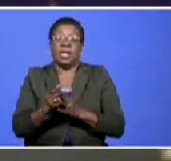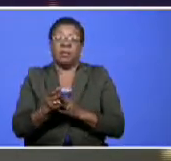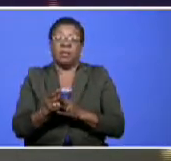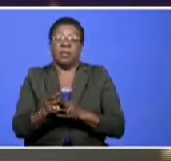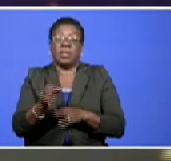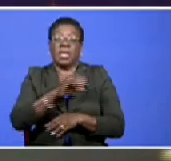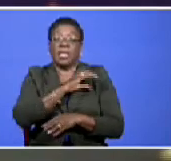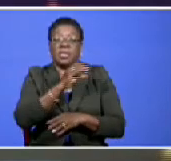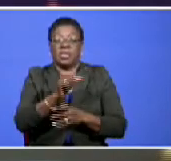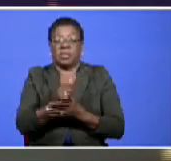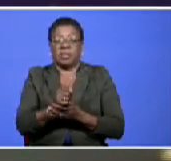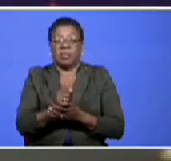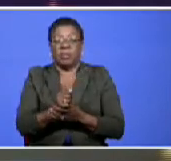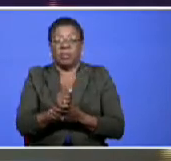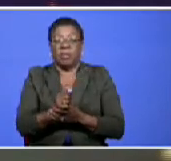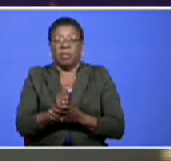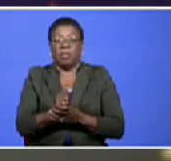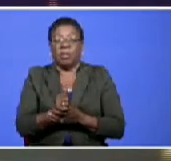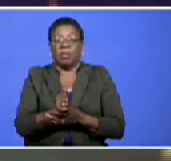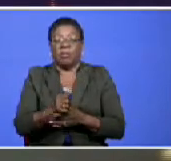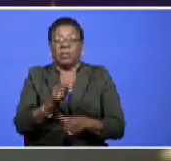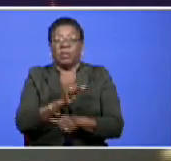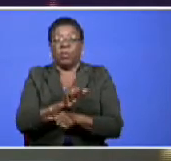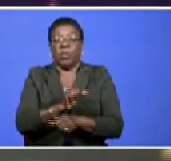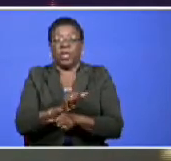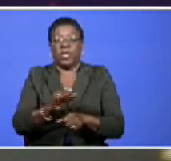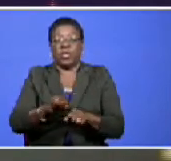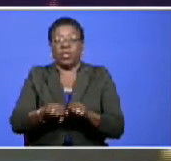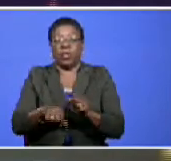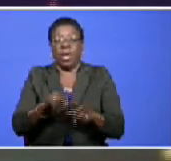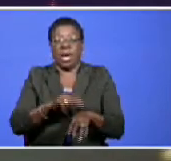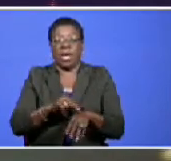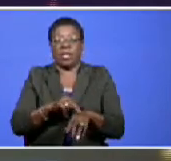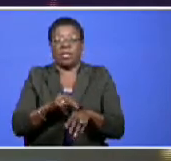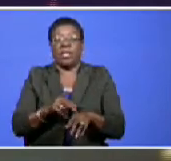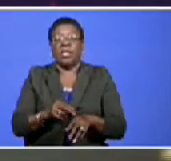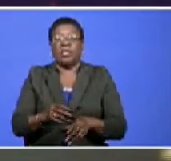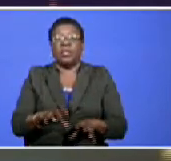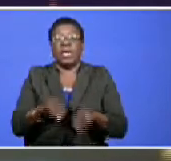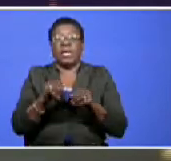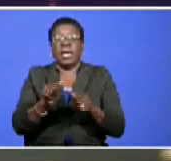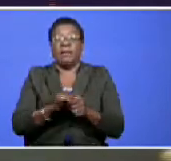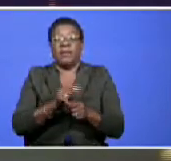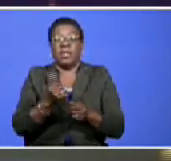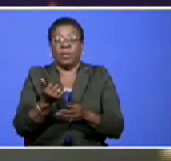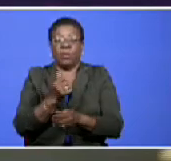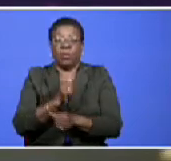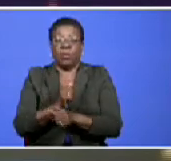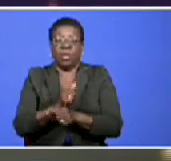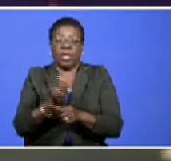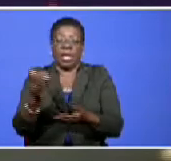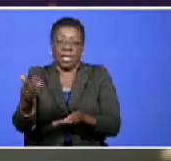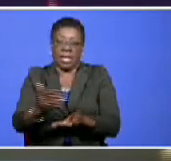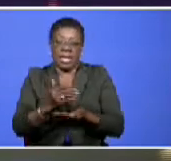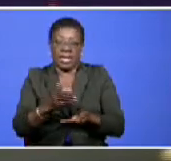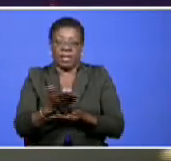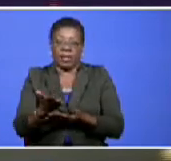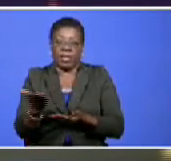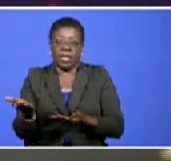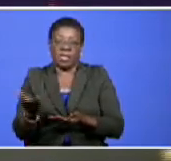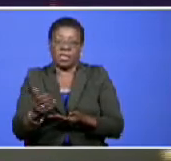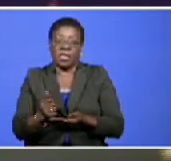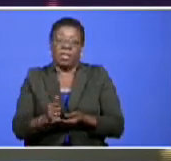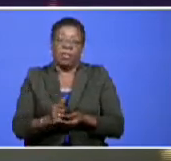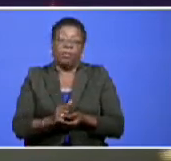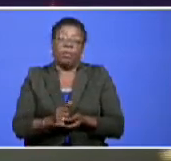and stuff, with just them already working so hard to get everything up, we decided to just do the separate GoFundMes, but I have spoken to him. He feels the